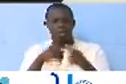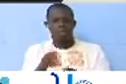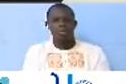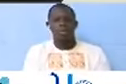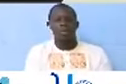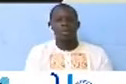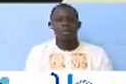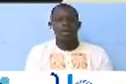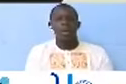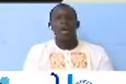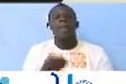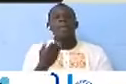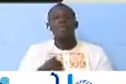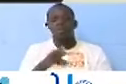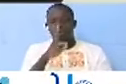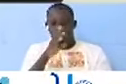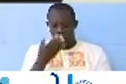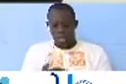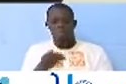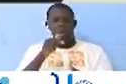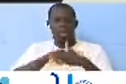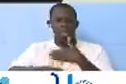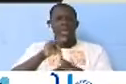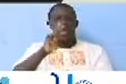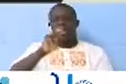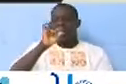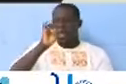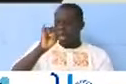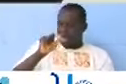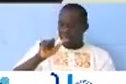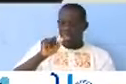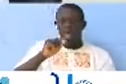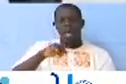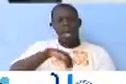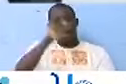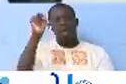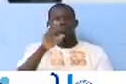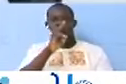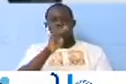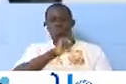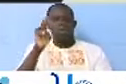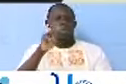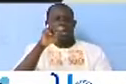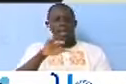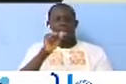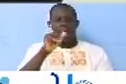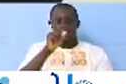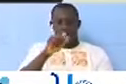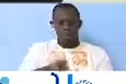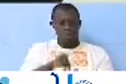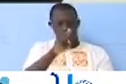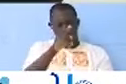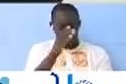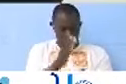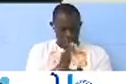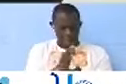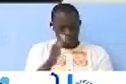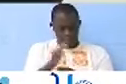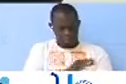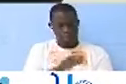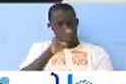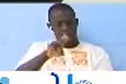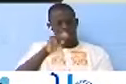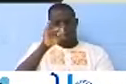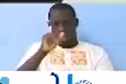The one that is in the NIA and the one who is not in the NIA presently. And you were in the NIA, right? You were in the NIA and you're still at